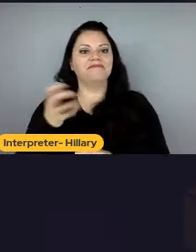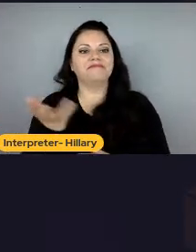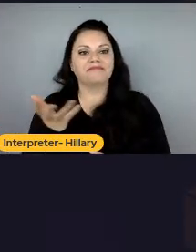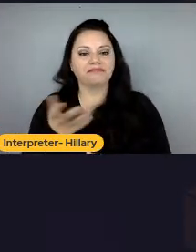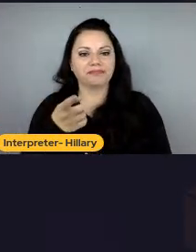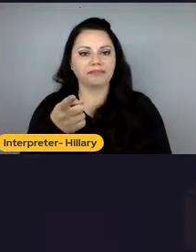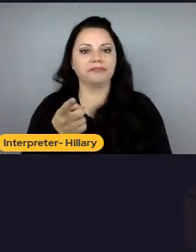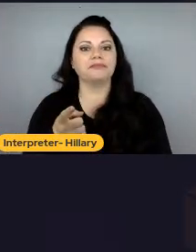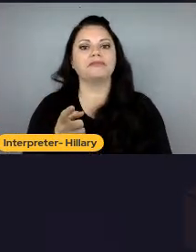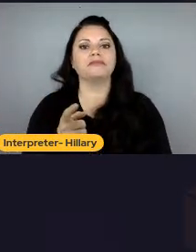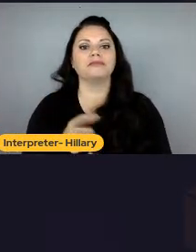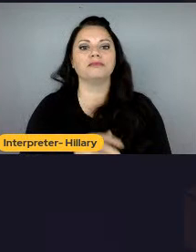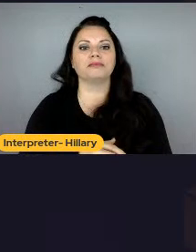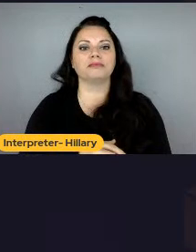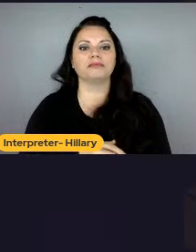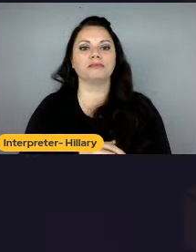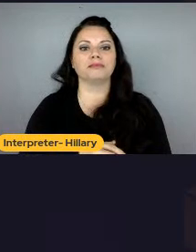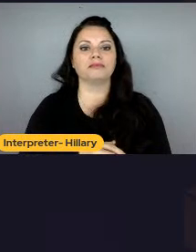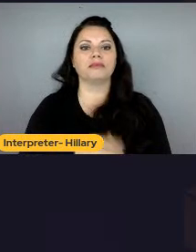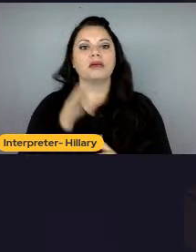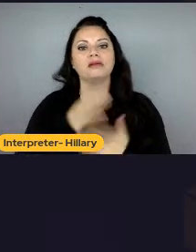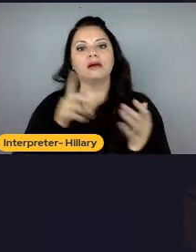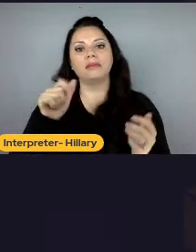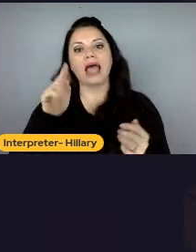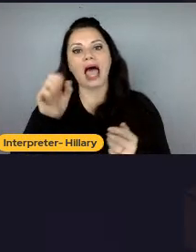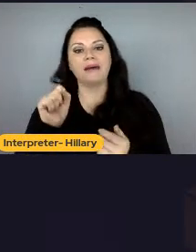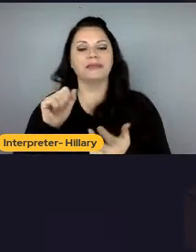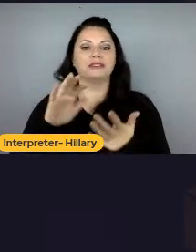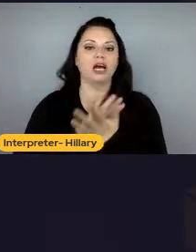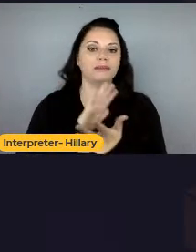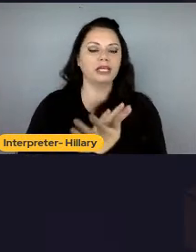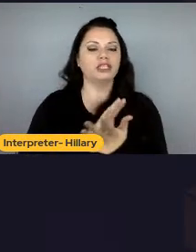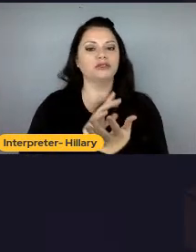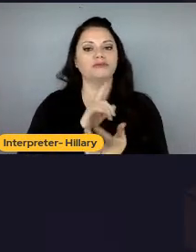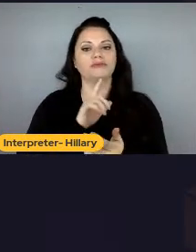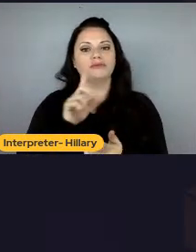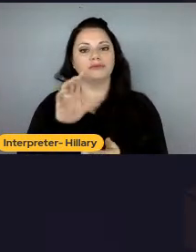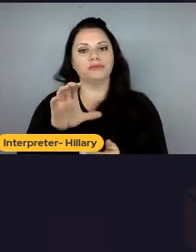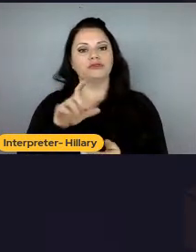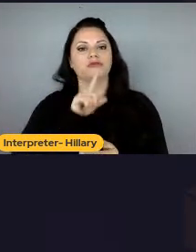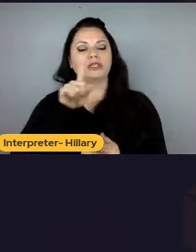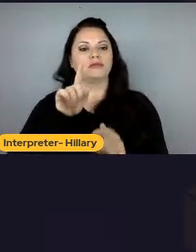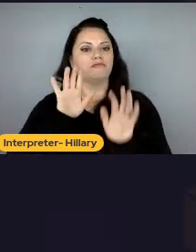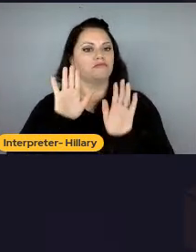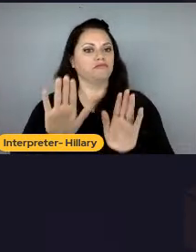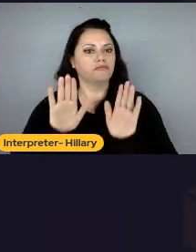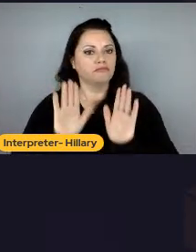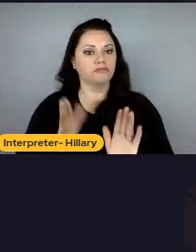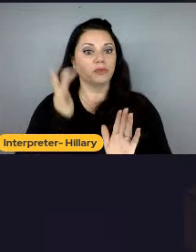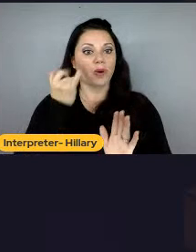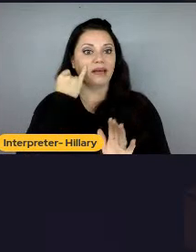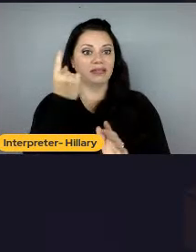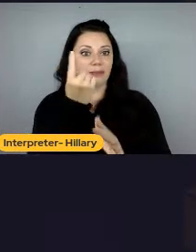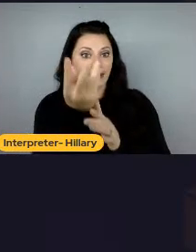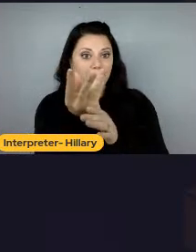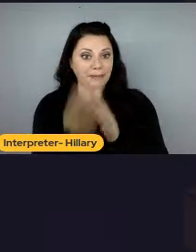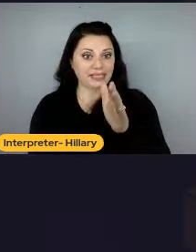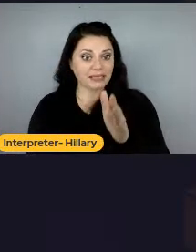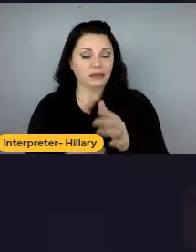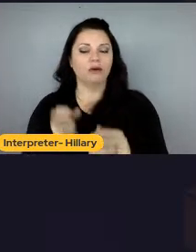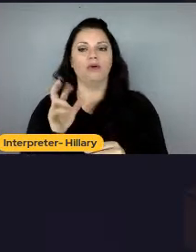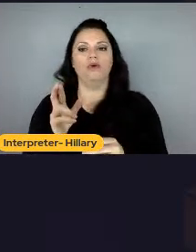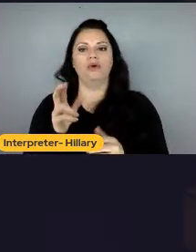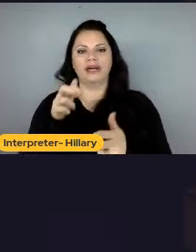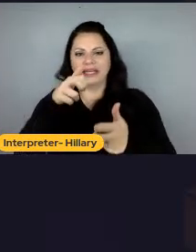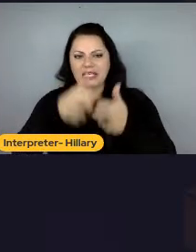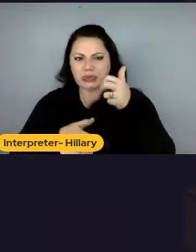Some labs and documentation are great in that if there's something missing or if there are issues